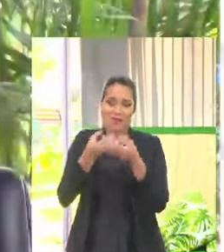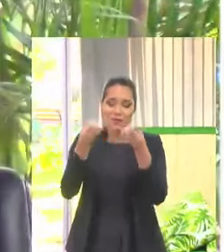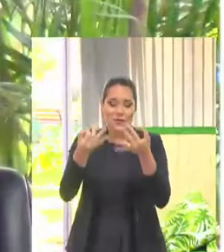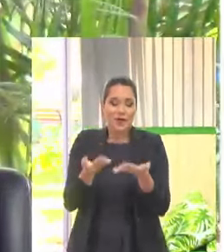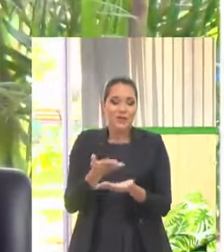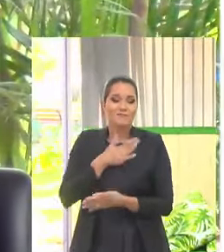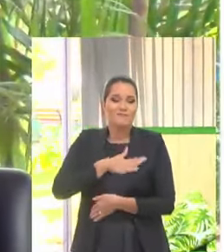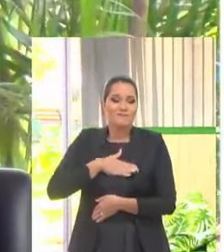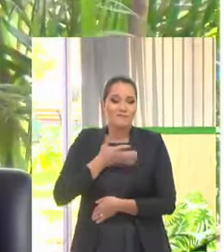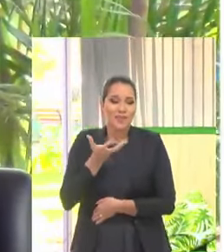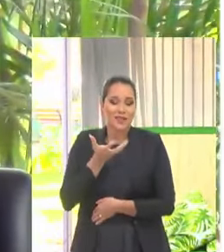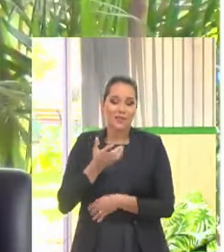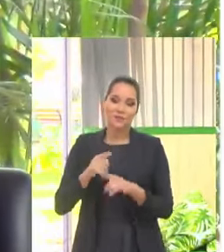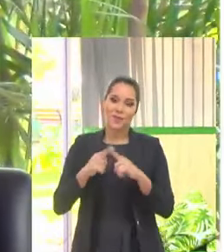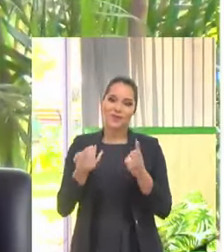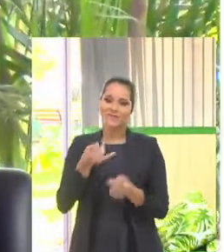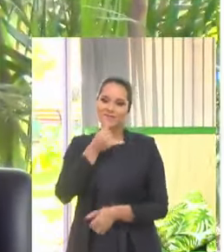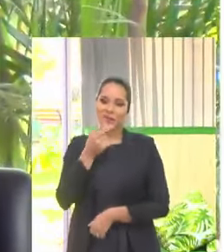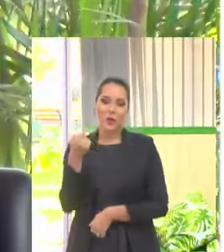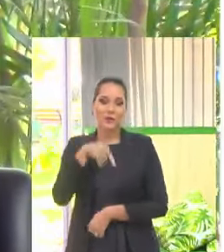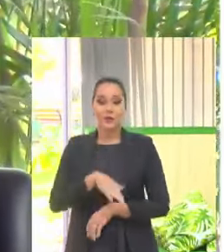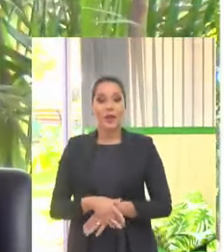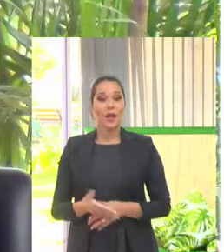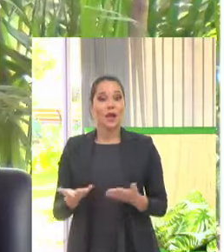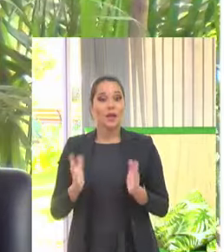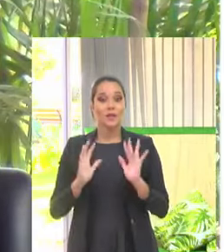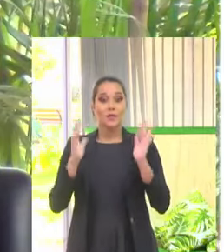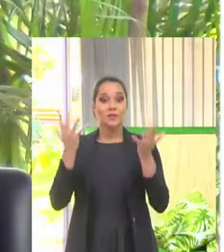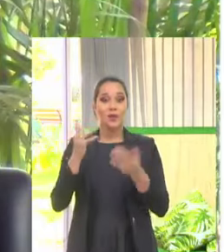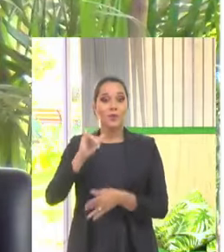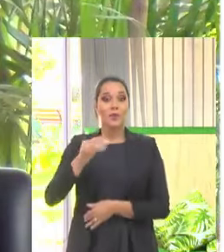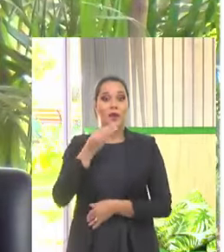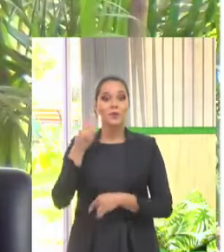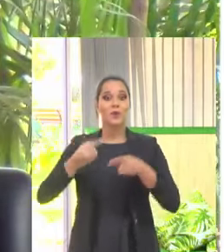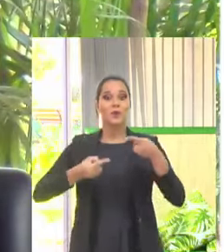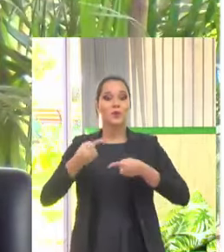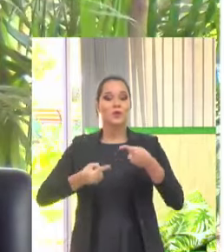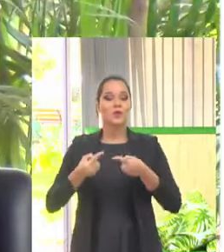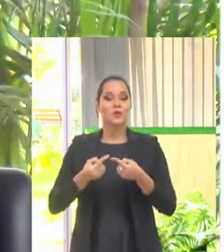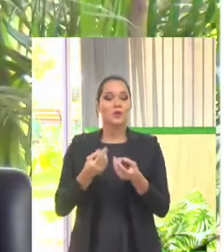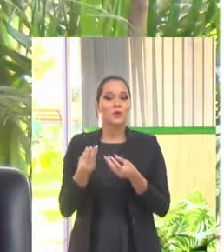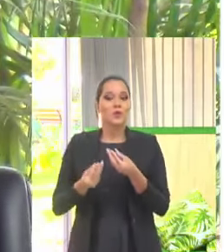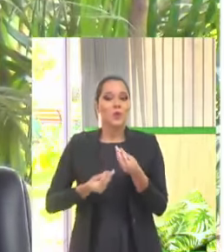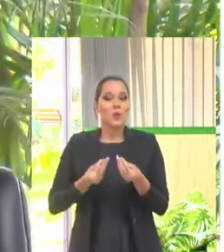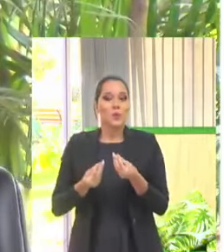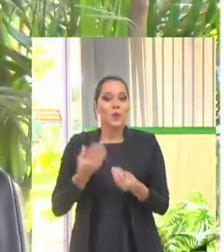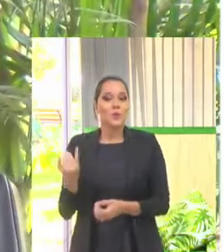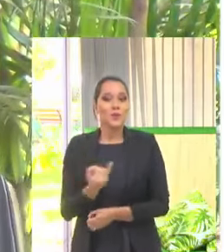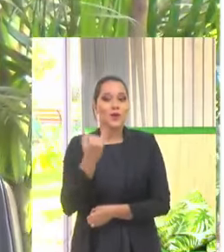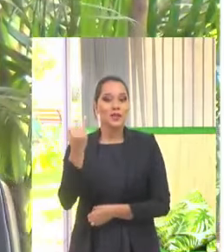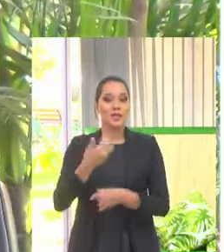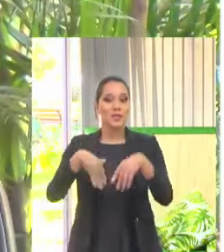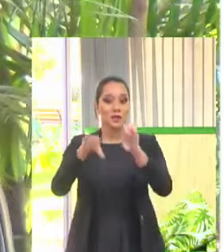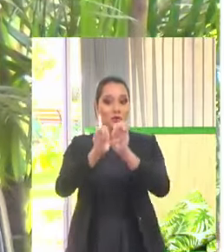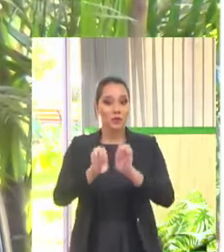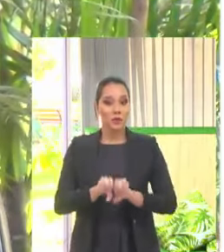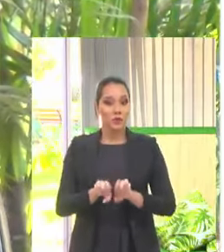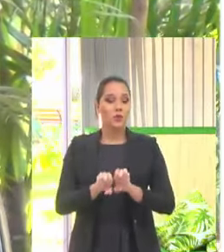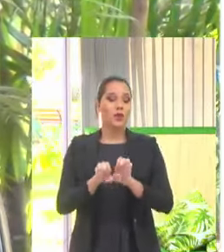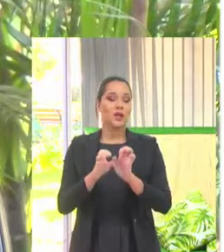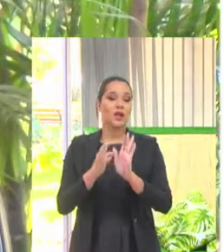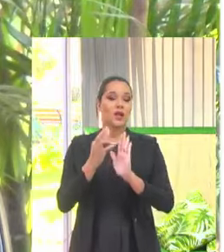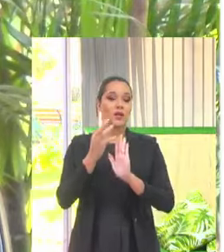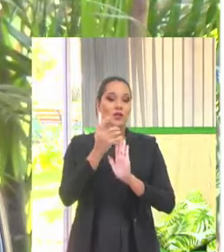This event is an opportunity for us to discuss the potential of digital public infrastructure, and it's also